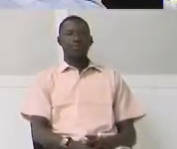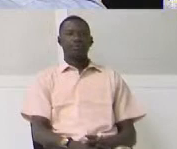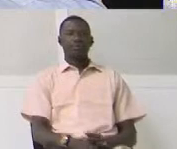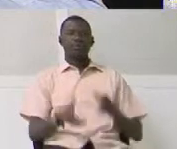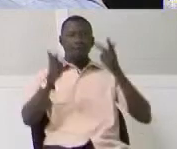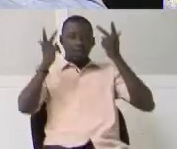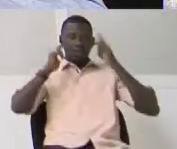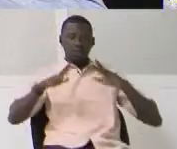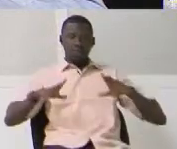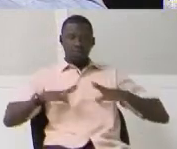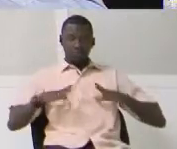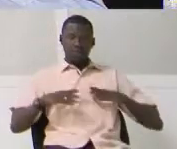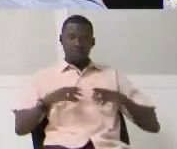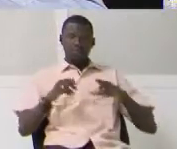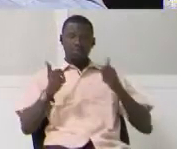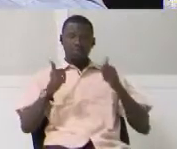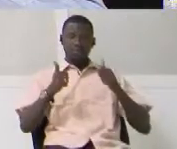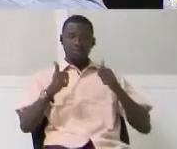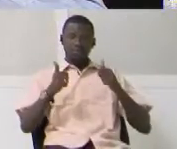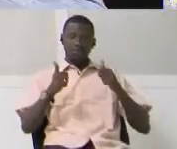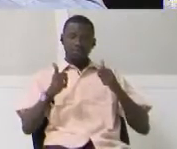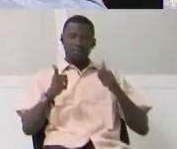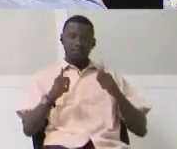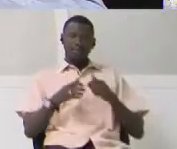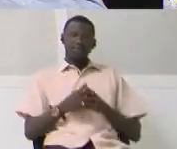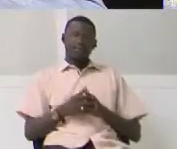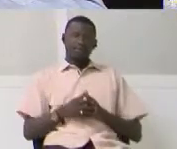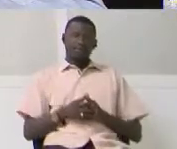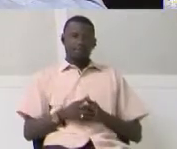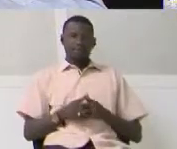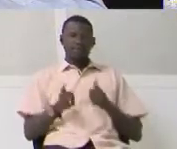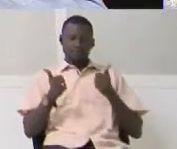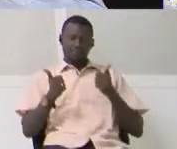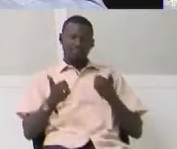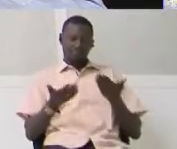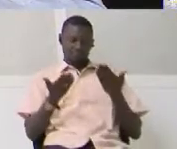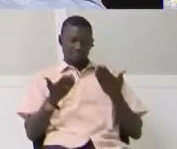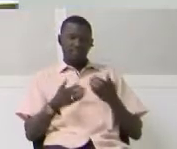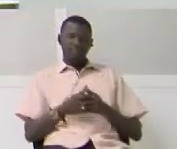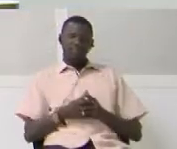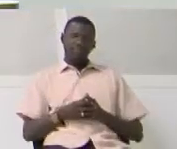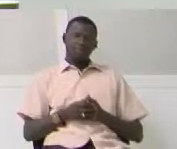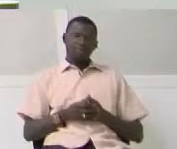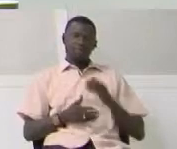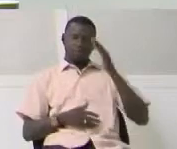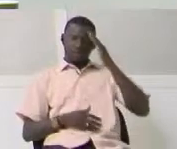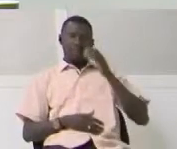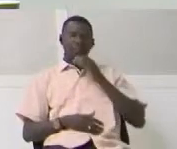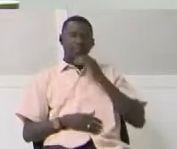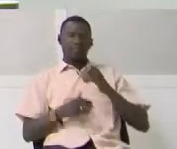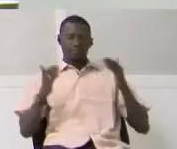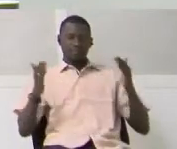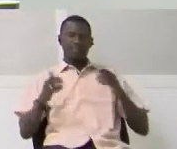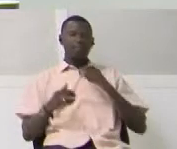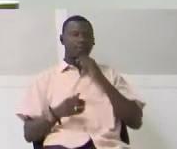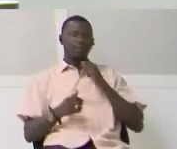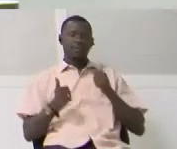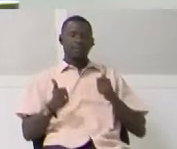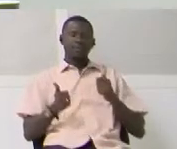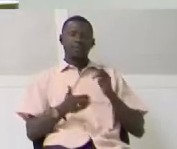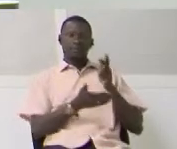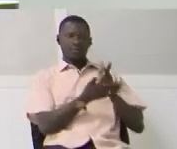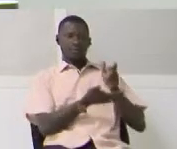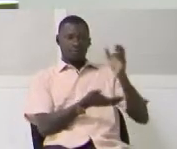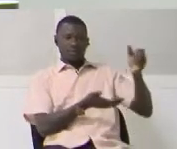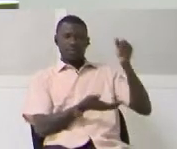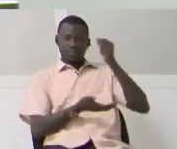Councillor, we're ready to resume. Please, please proceed. Thank you very much, Mr. Chair. The witness is being ushered in